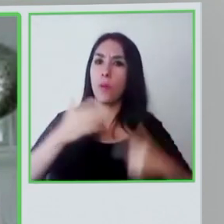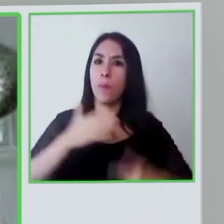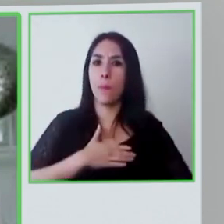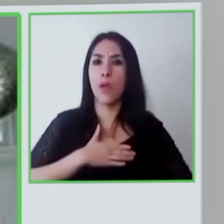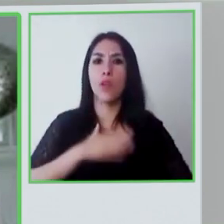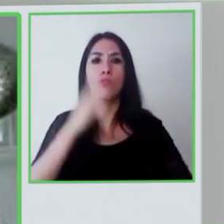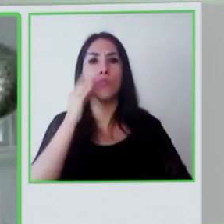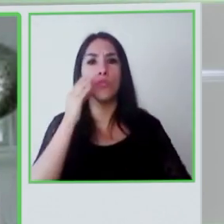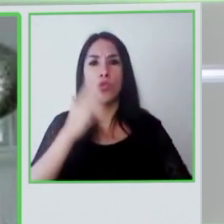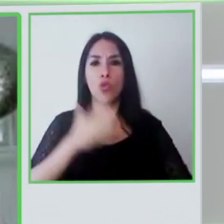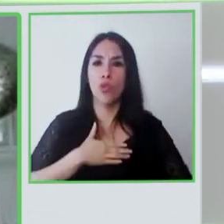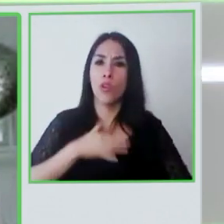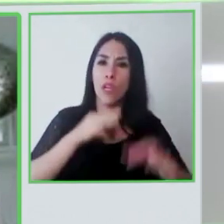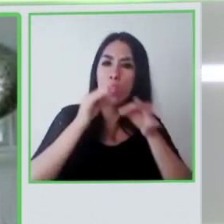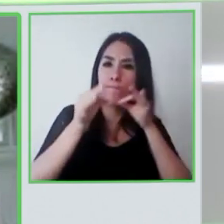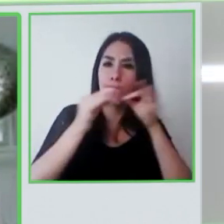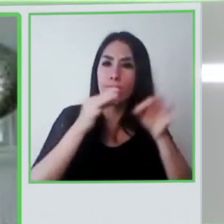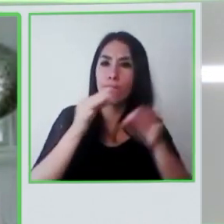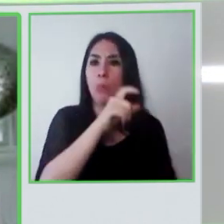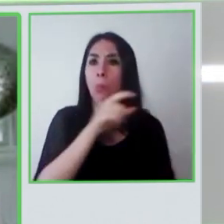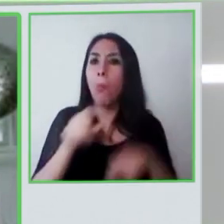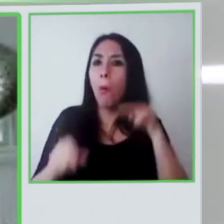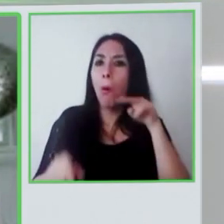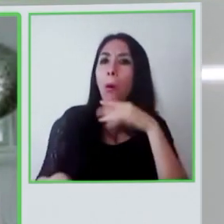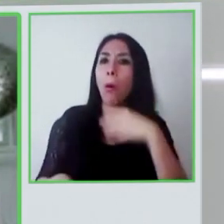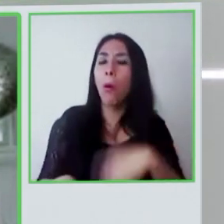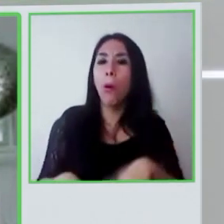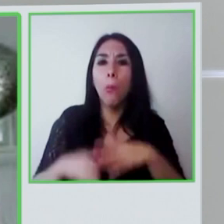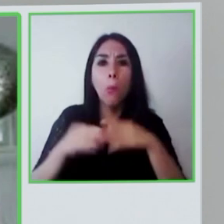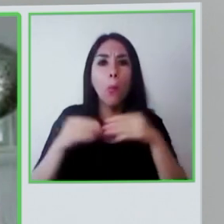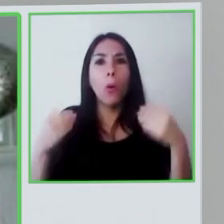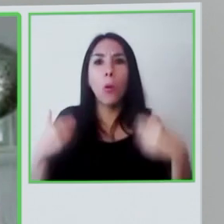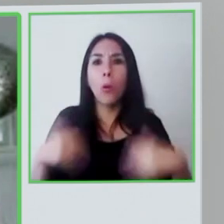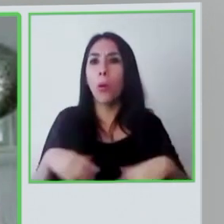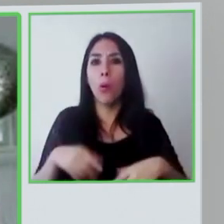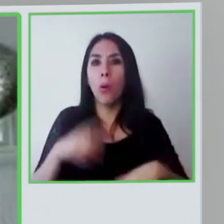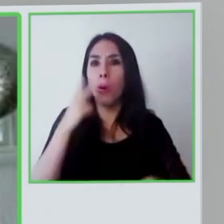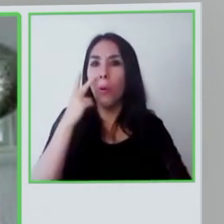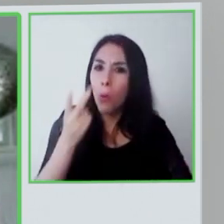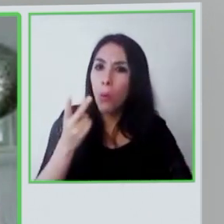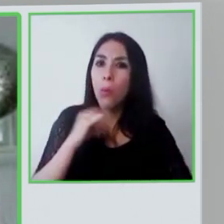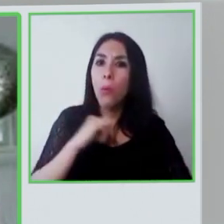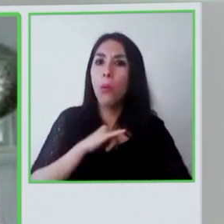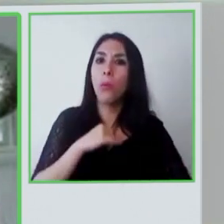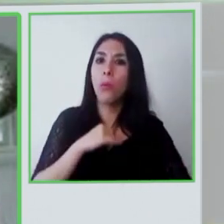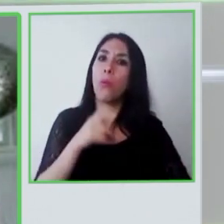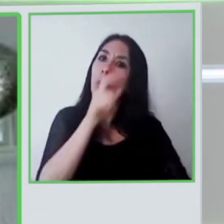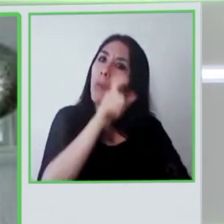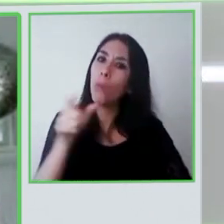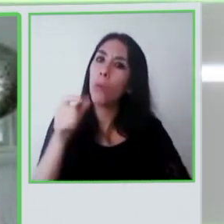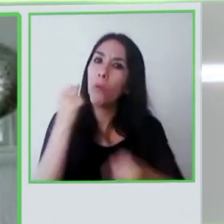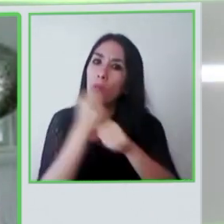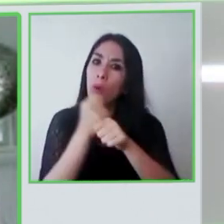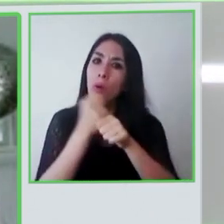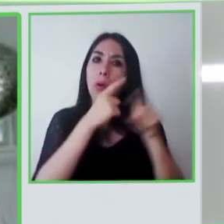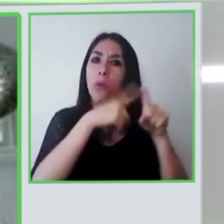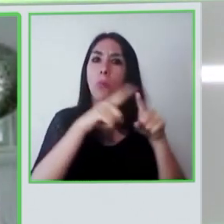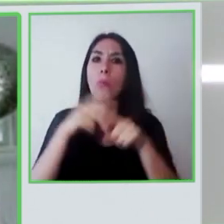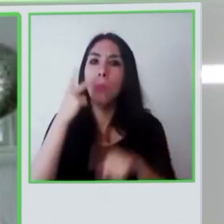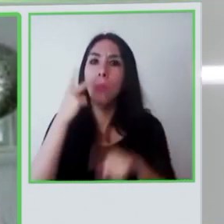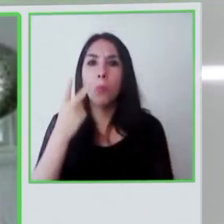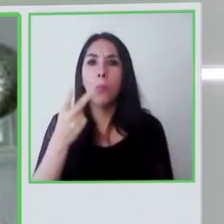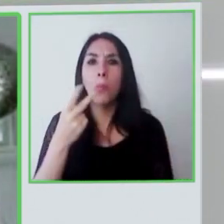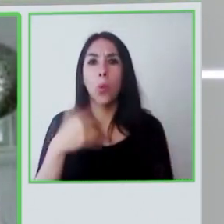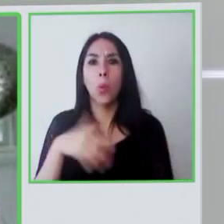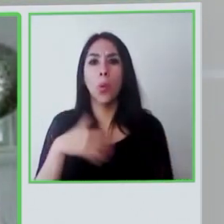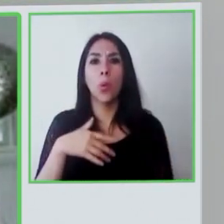grow. And it was a campaign so interesting that employees and employers were so happy